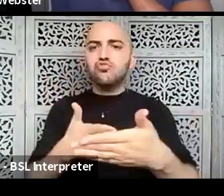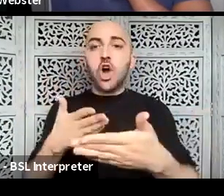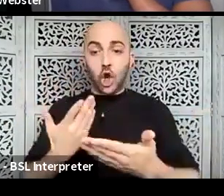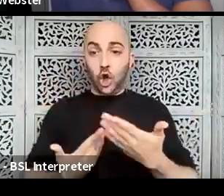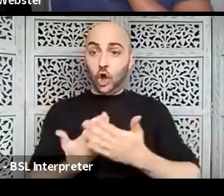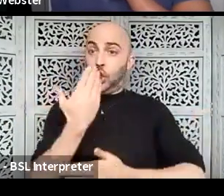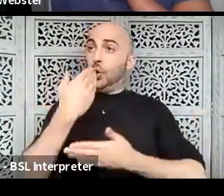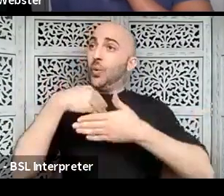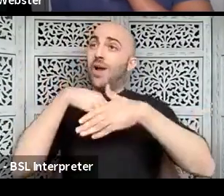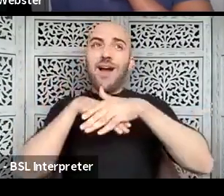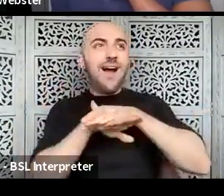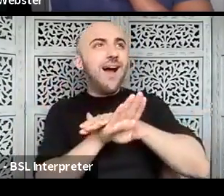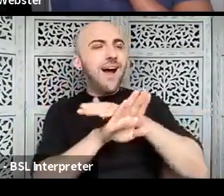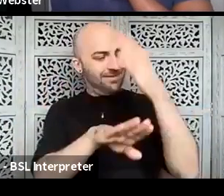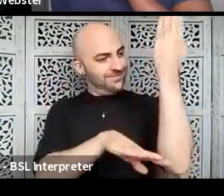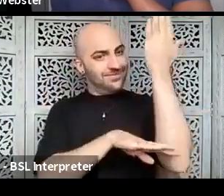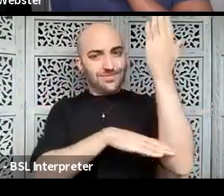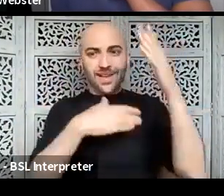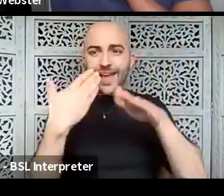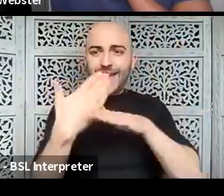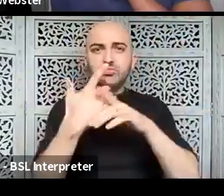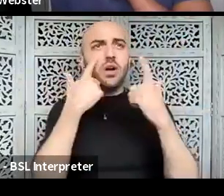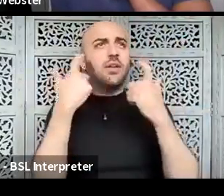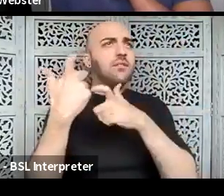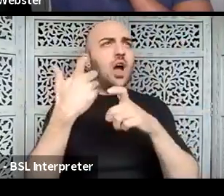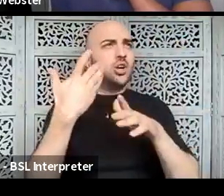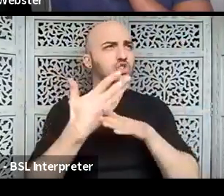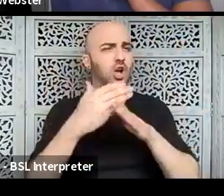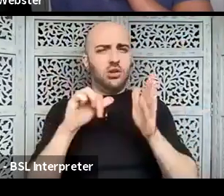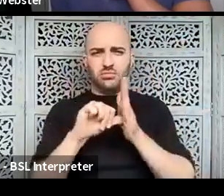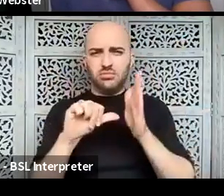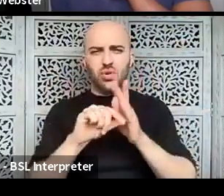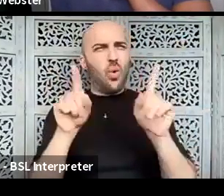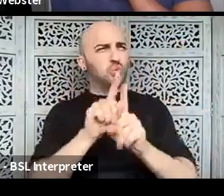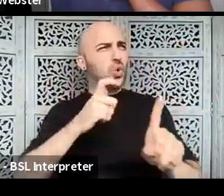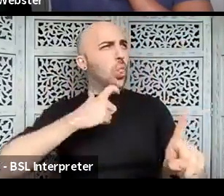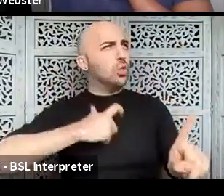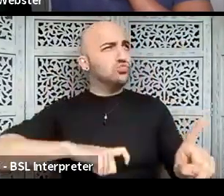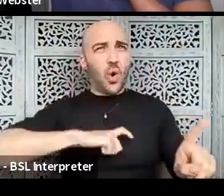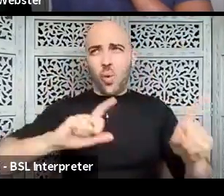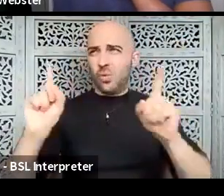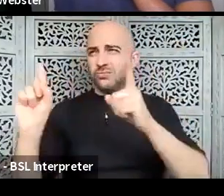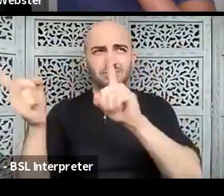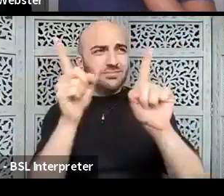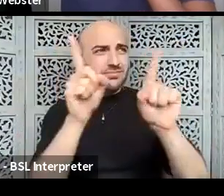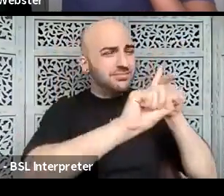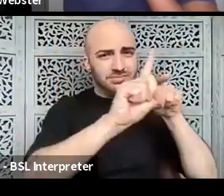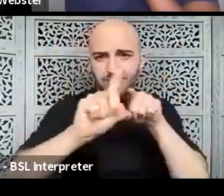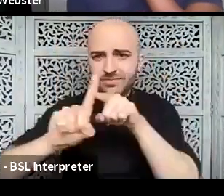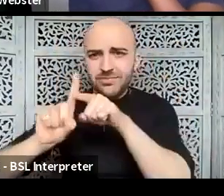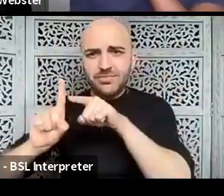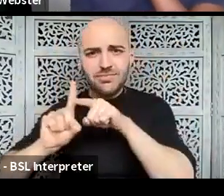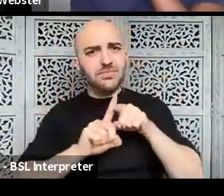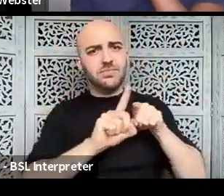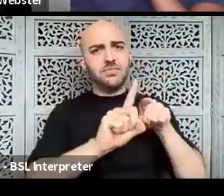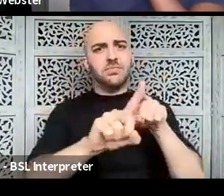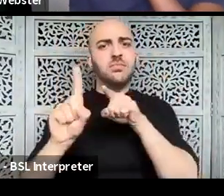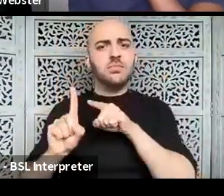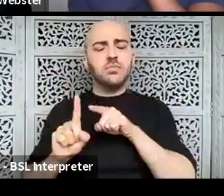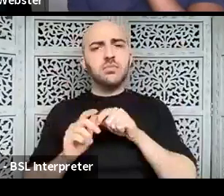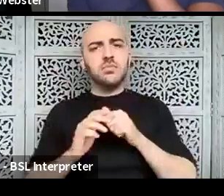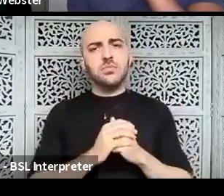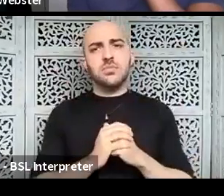entrant can find a job and what the roles are within television. Like I just think that's where a lot of